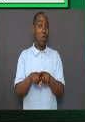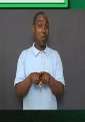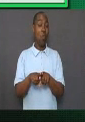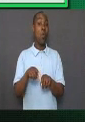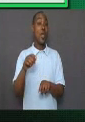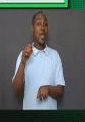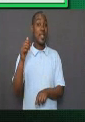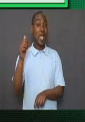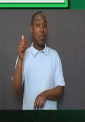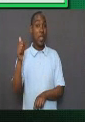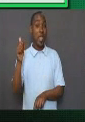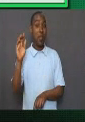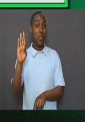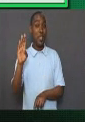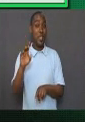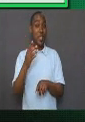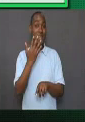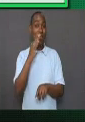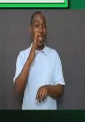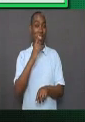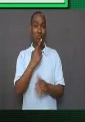type AB blood.